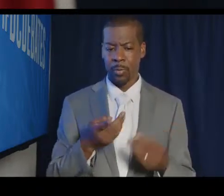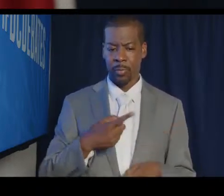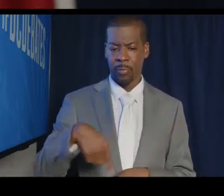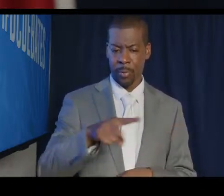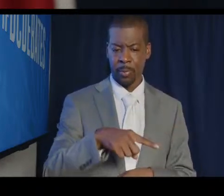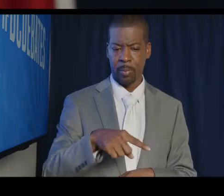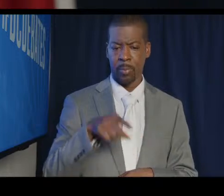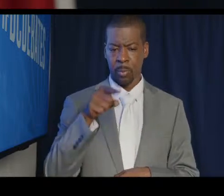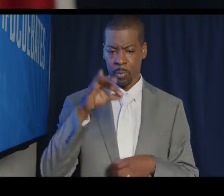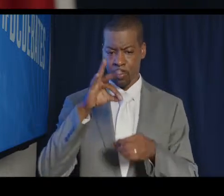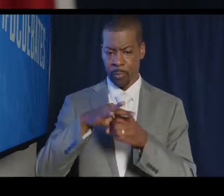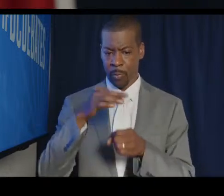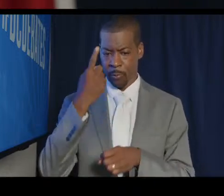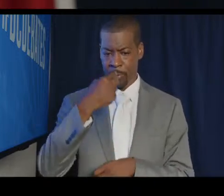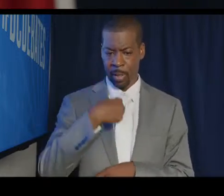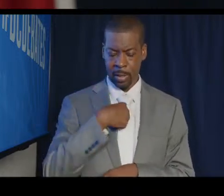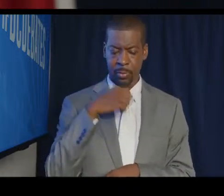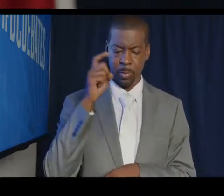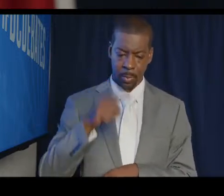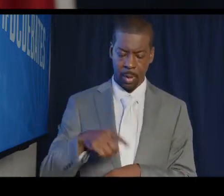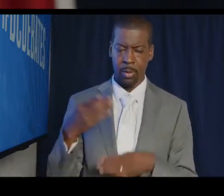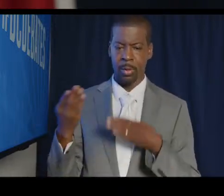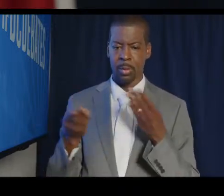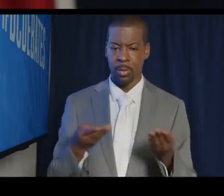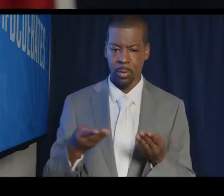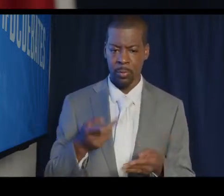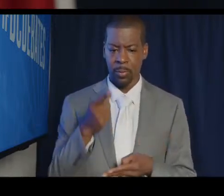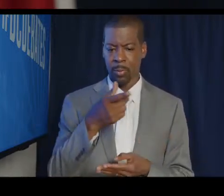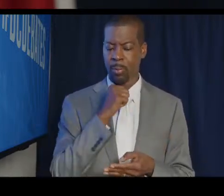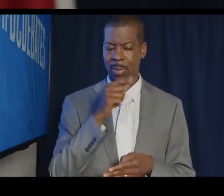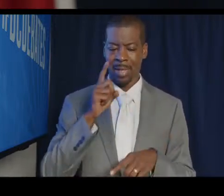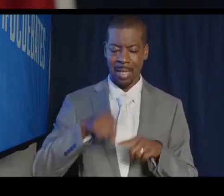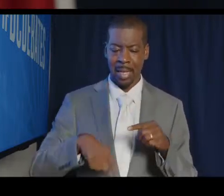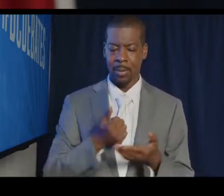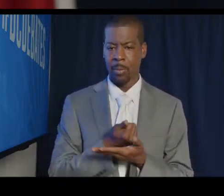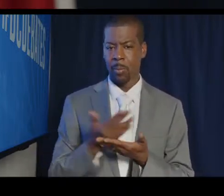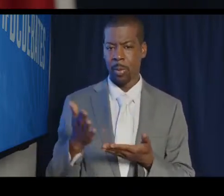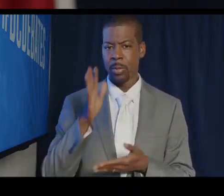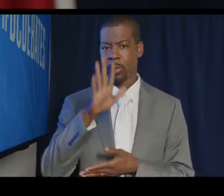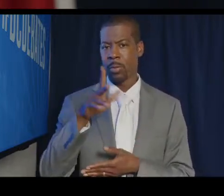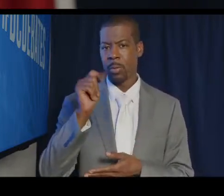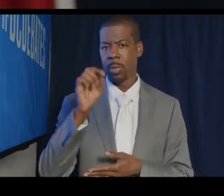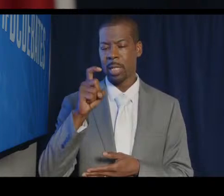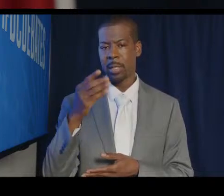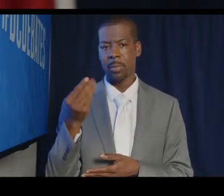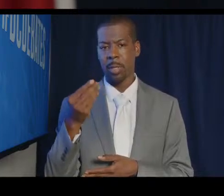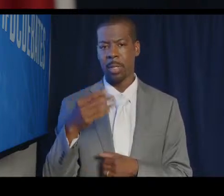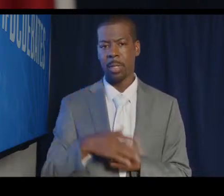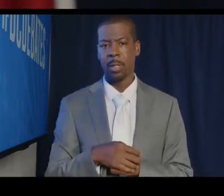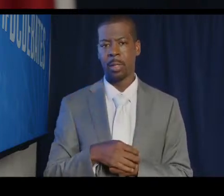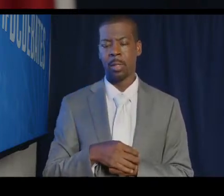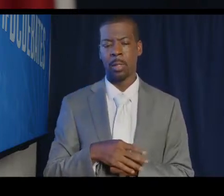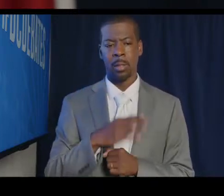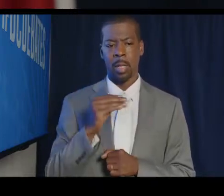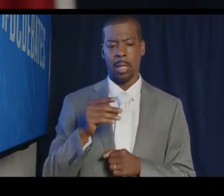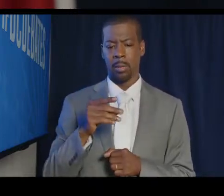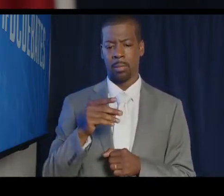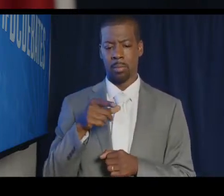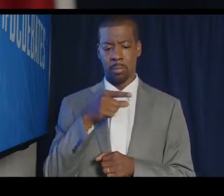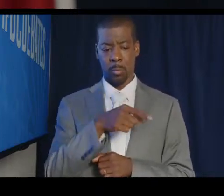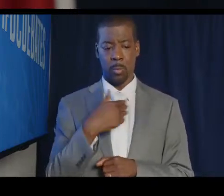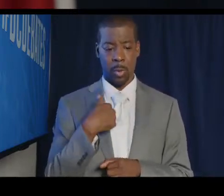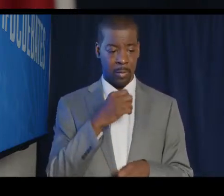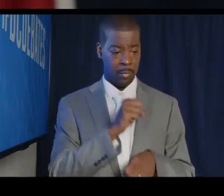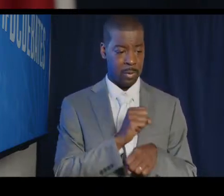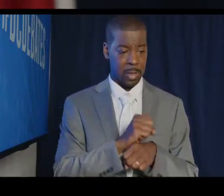do with their taxpayer money. And the thing that we cannot do again is have DC officials, especially the mayor, when Mayor Bowser broke